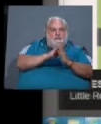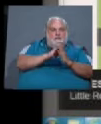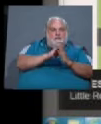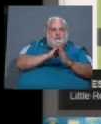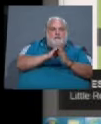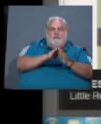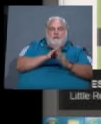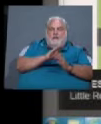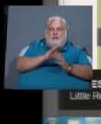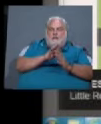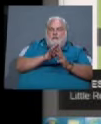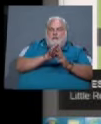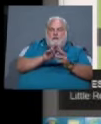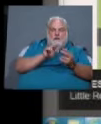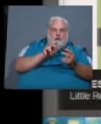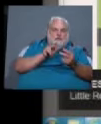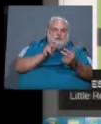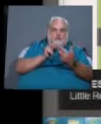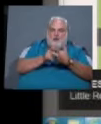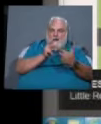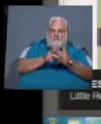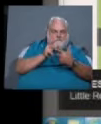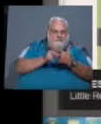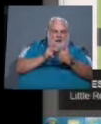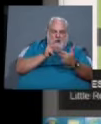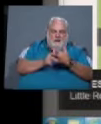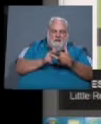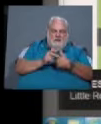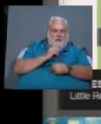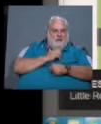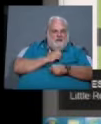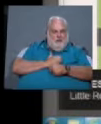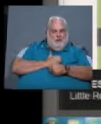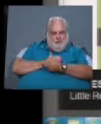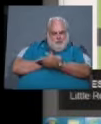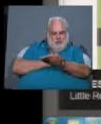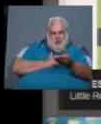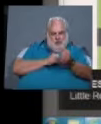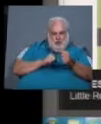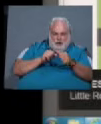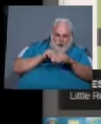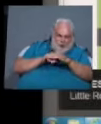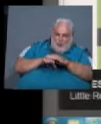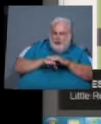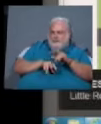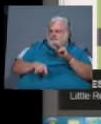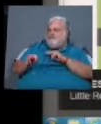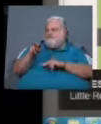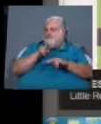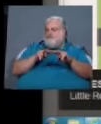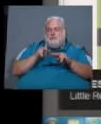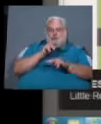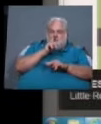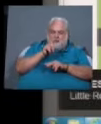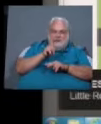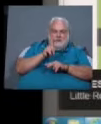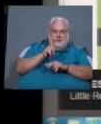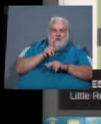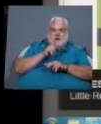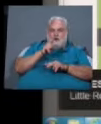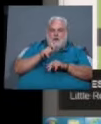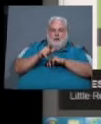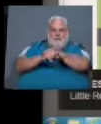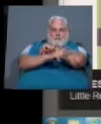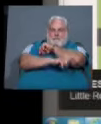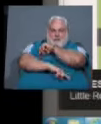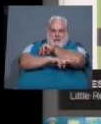buses that come down that street. I wish that you all would drive by and take a look at that. And I don't think that we should